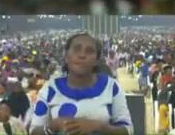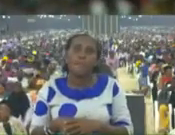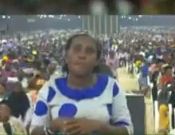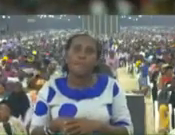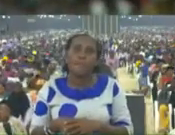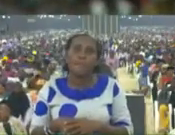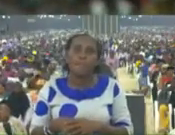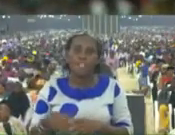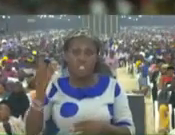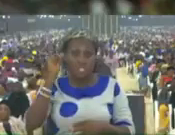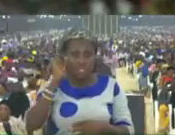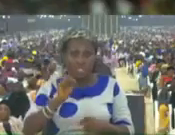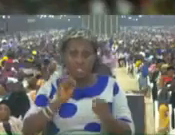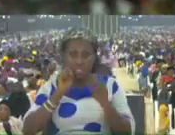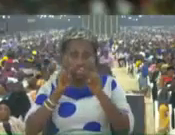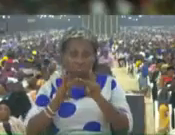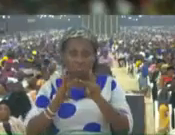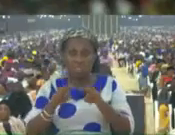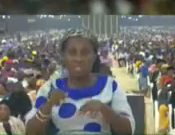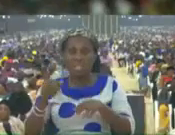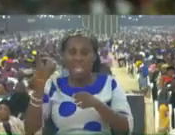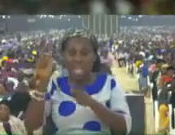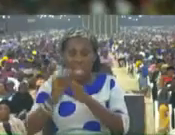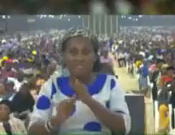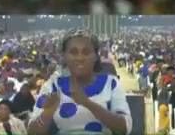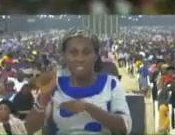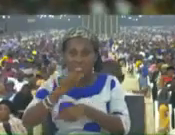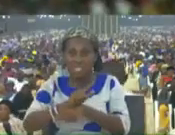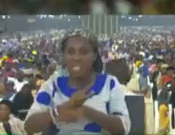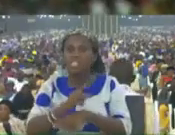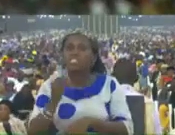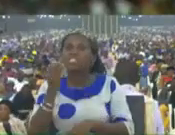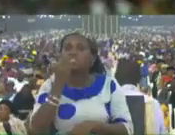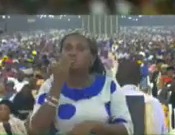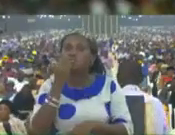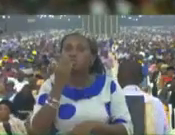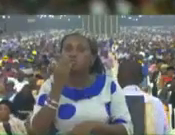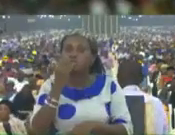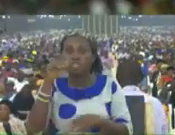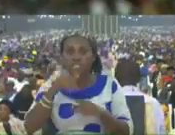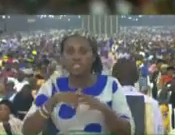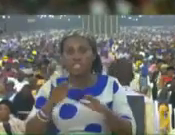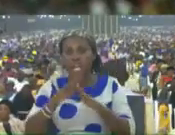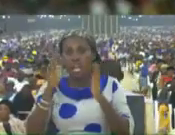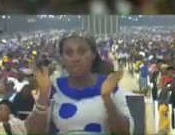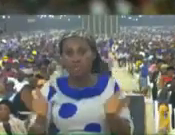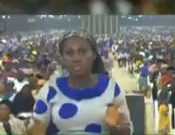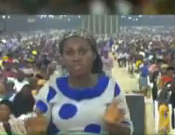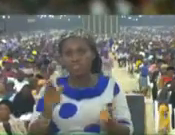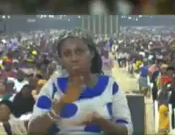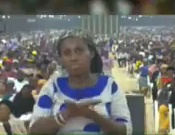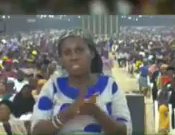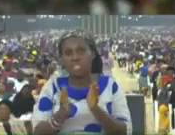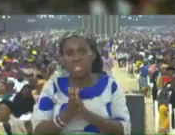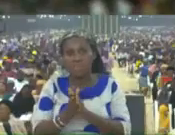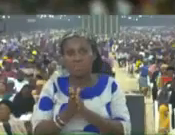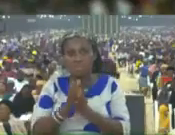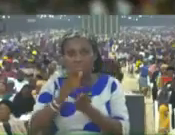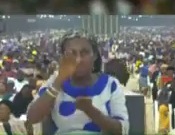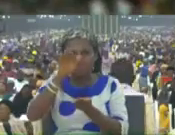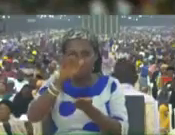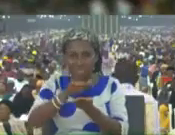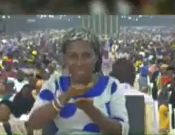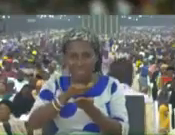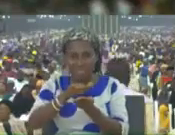as day by day the food in the house became smaller and smaller